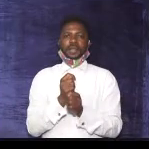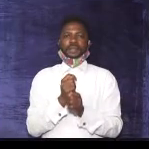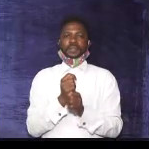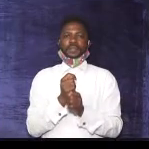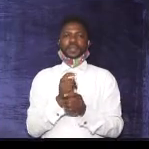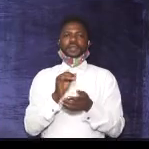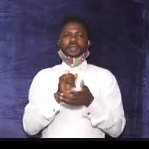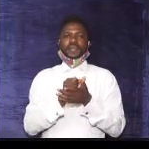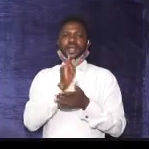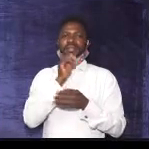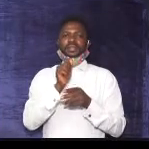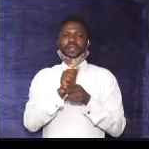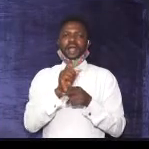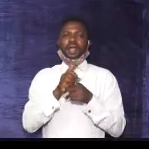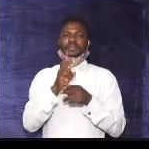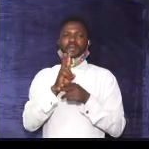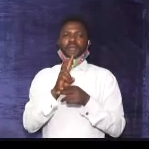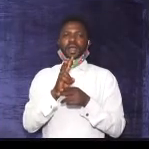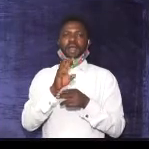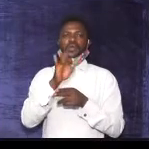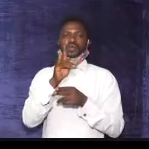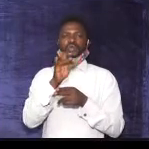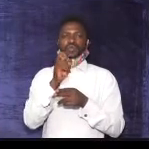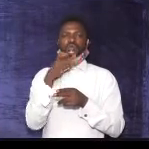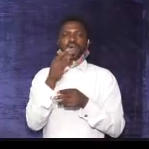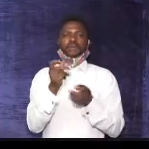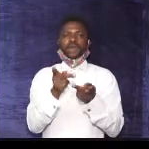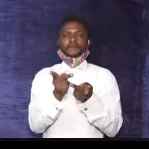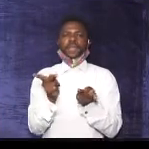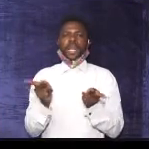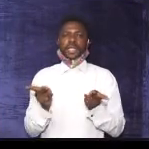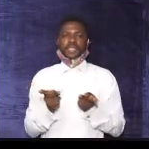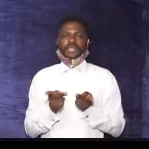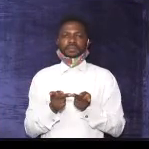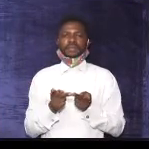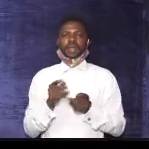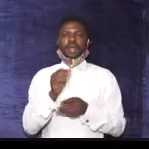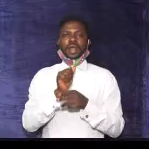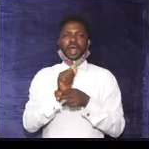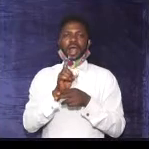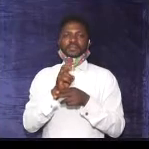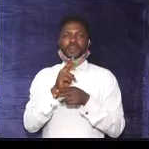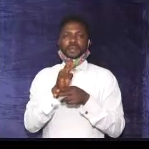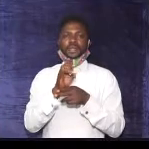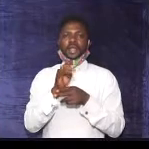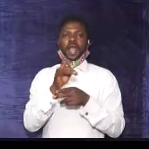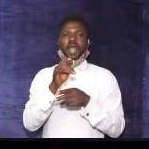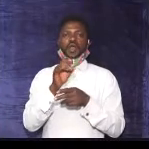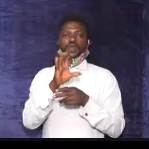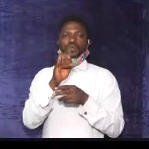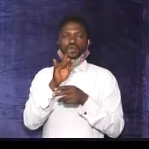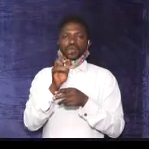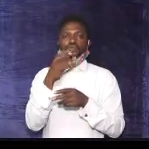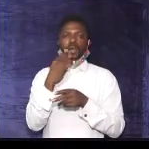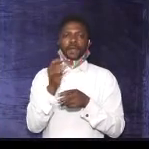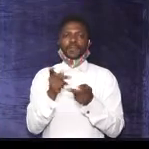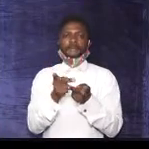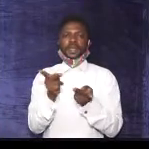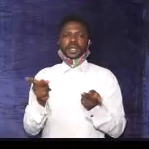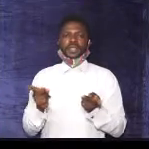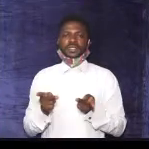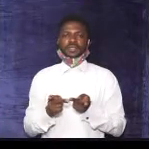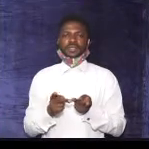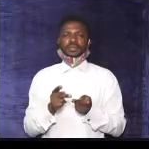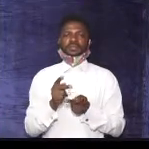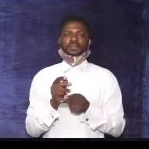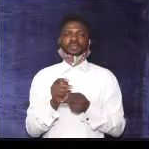Another type, that is adverbial clause of place. Adverbial clause of place.